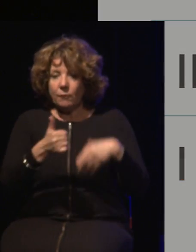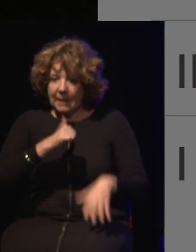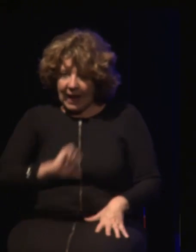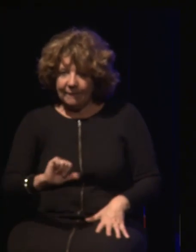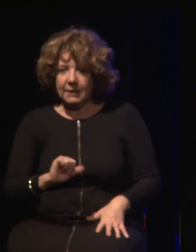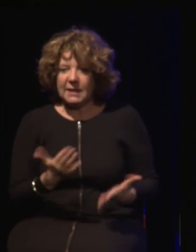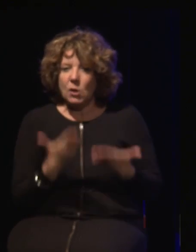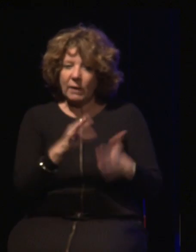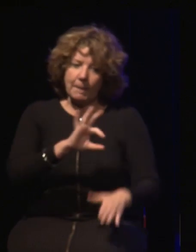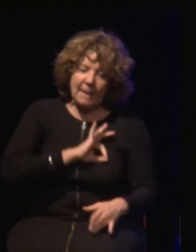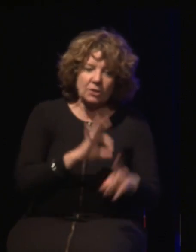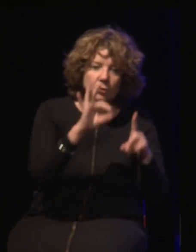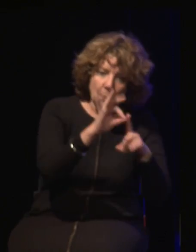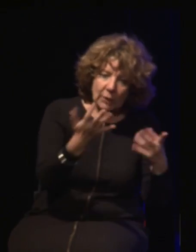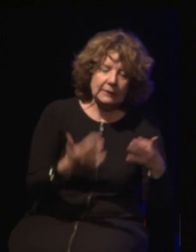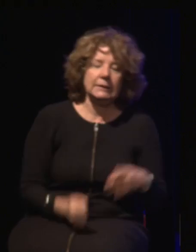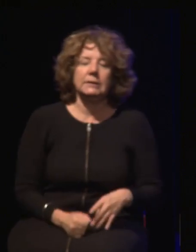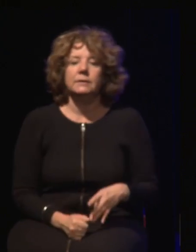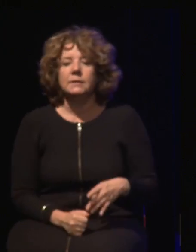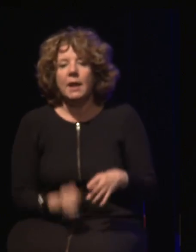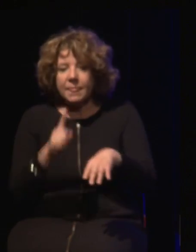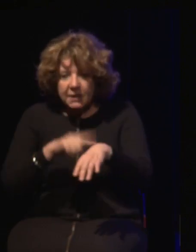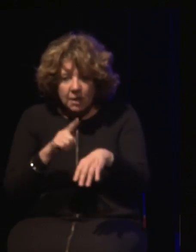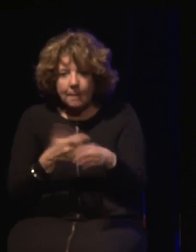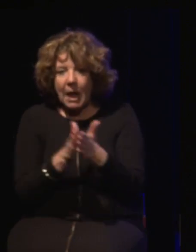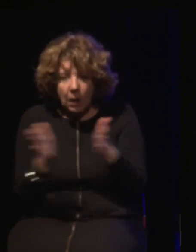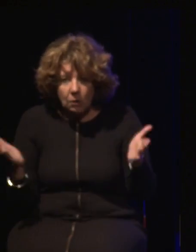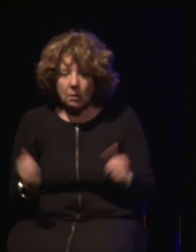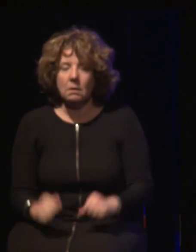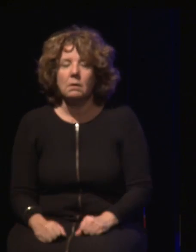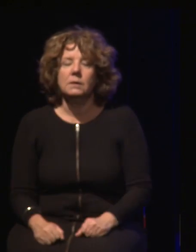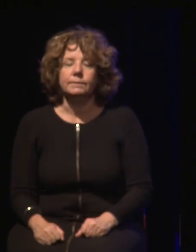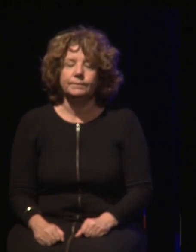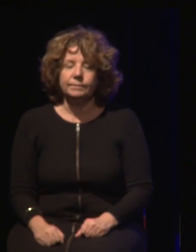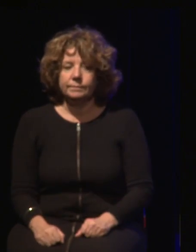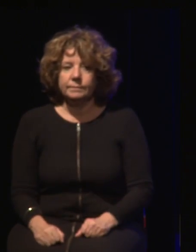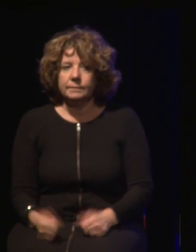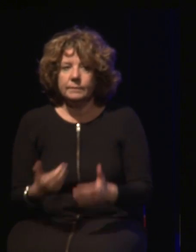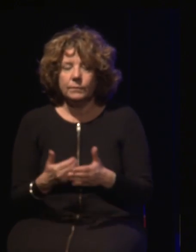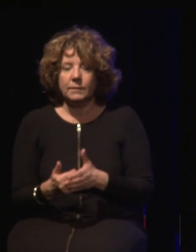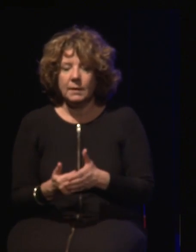the experience goes for, and how much integration there is with everyday life.